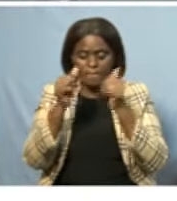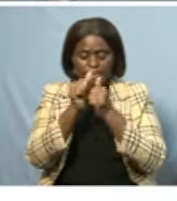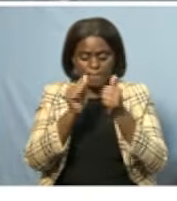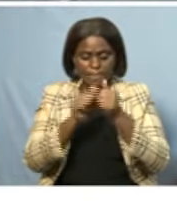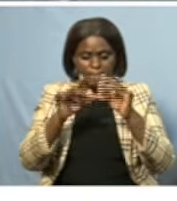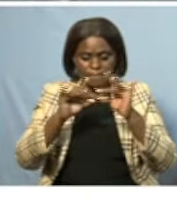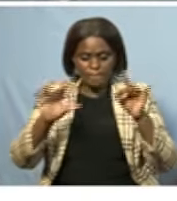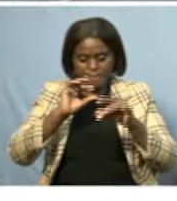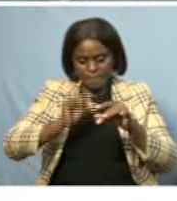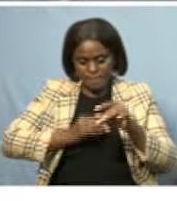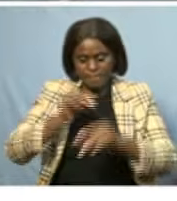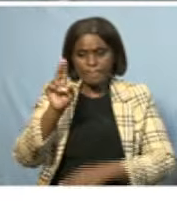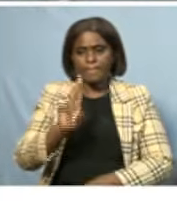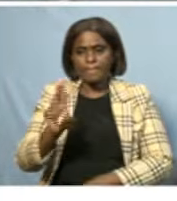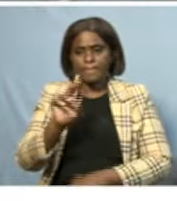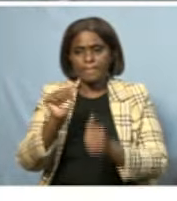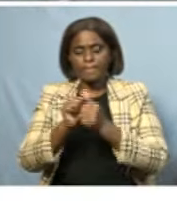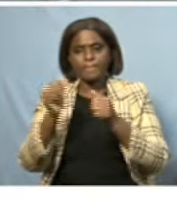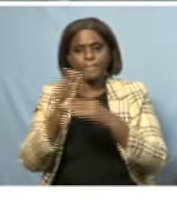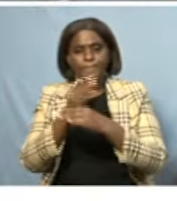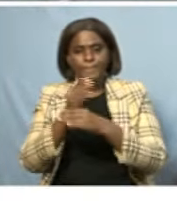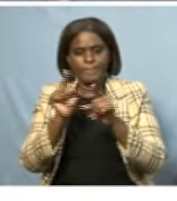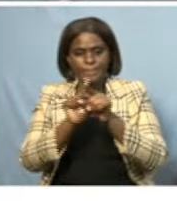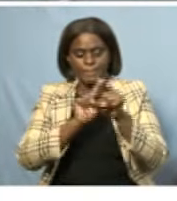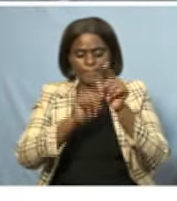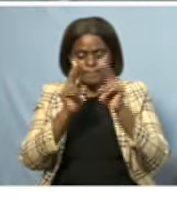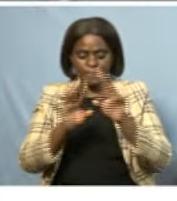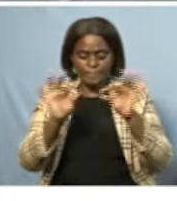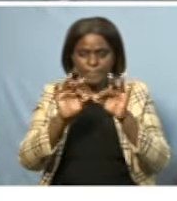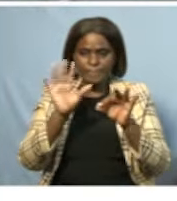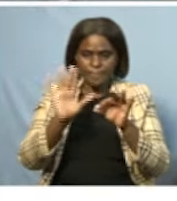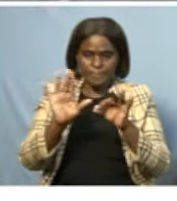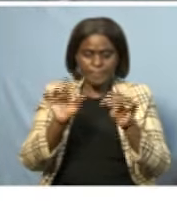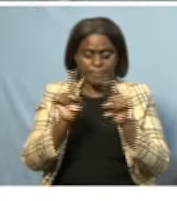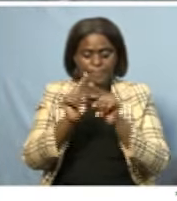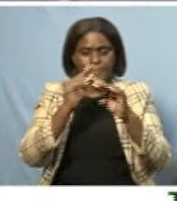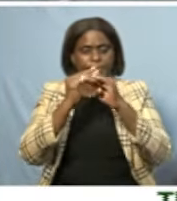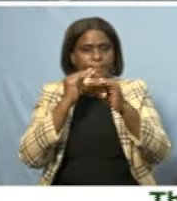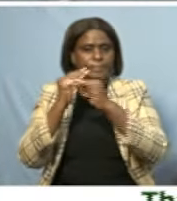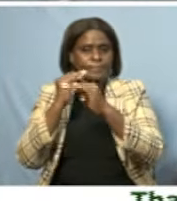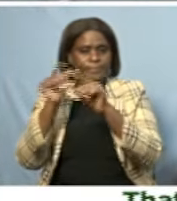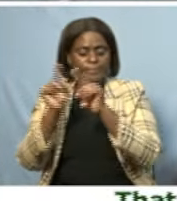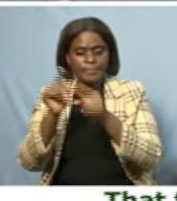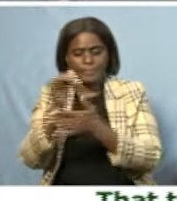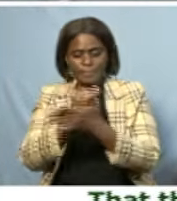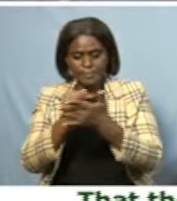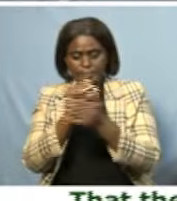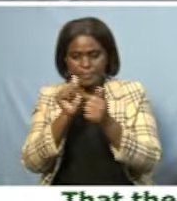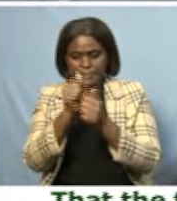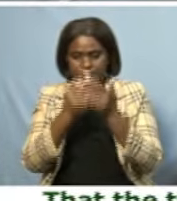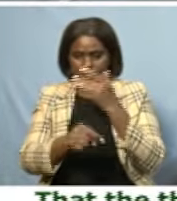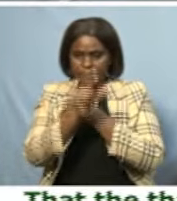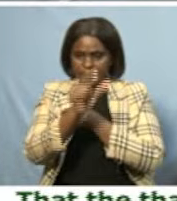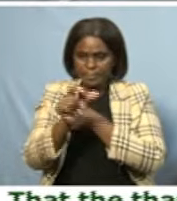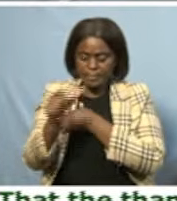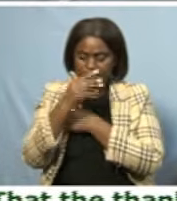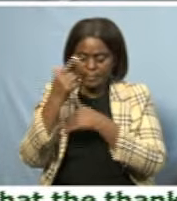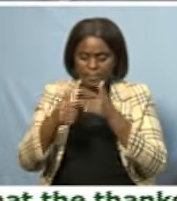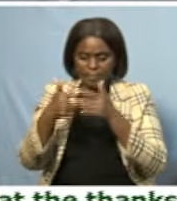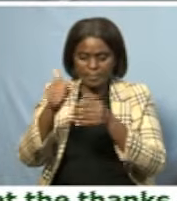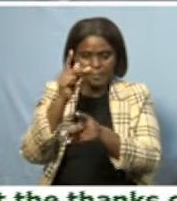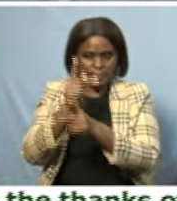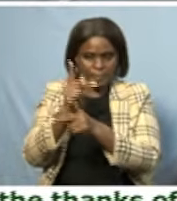land ownership, use, and transactions is essential. Equally, institutions and individuals must be